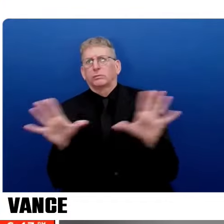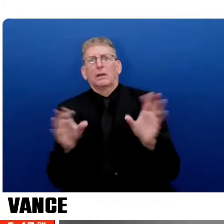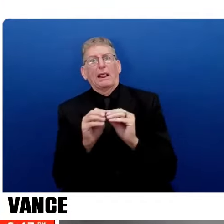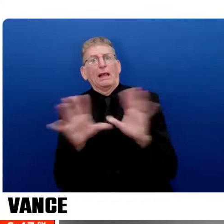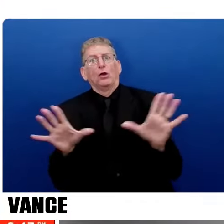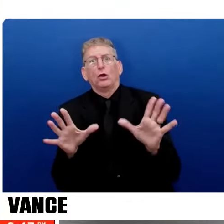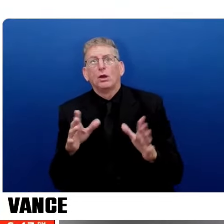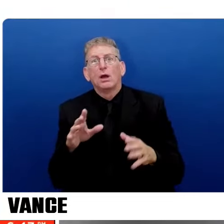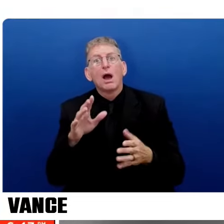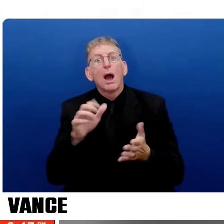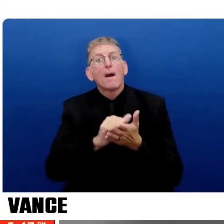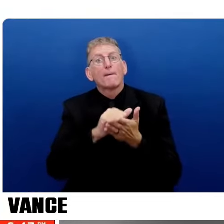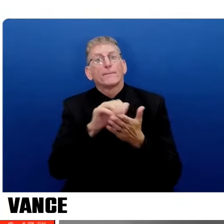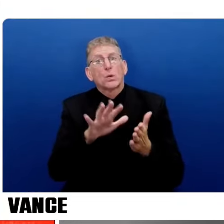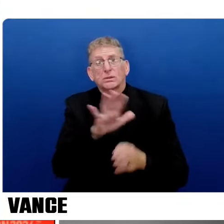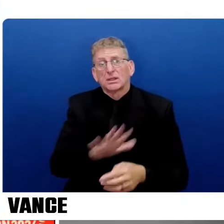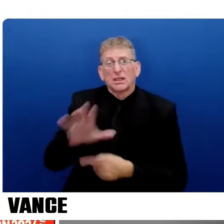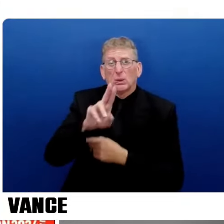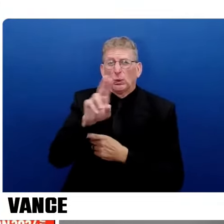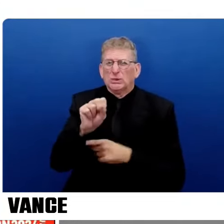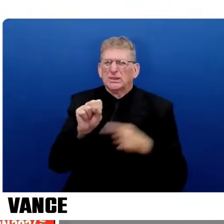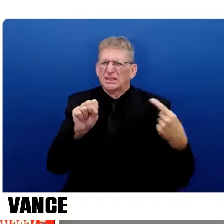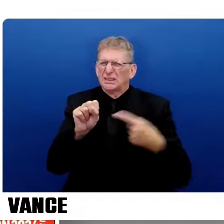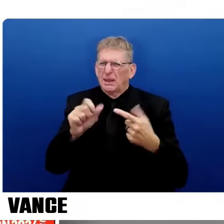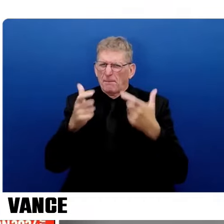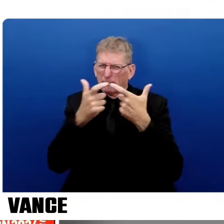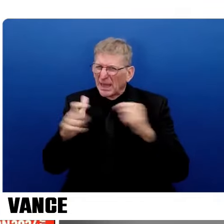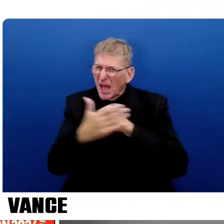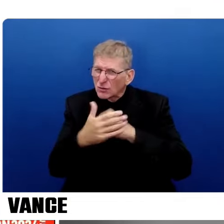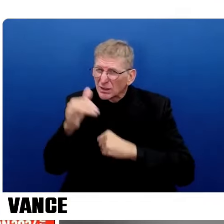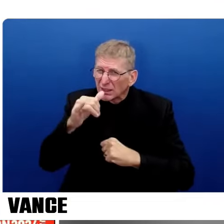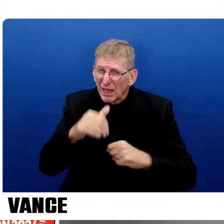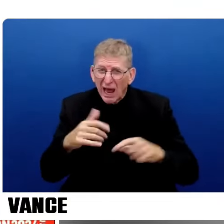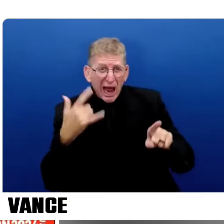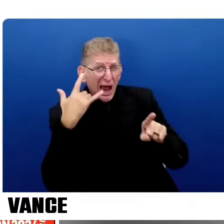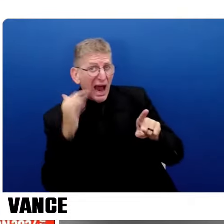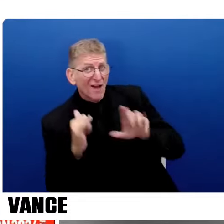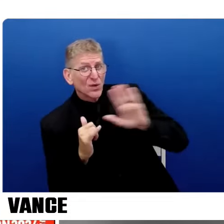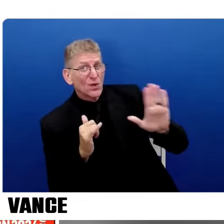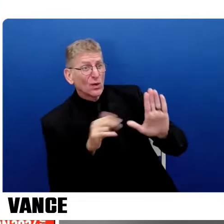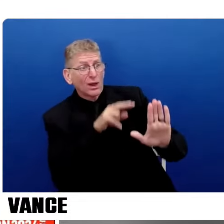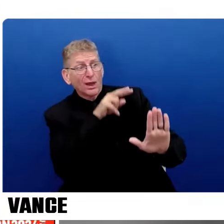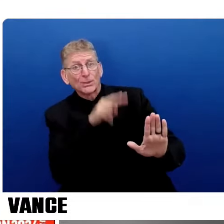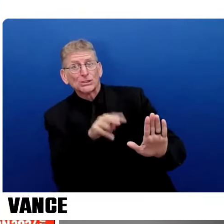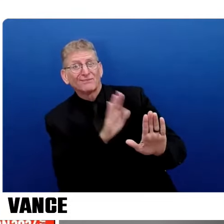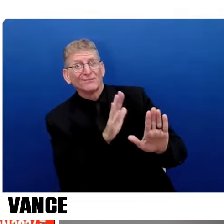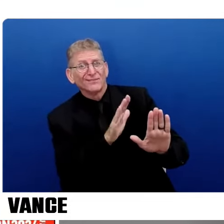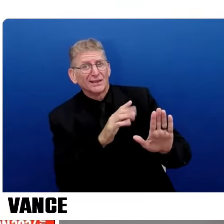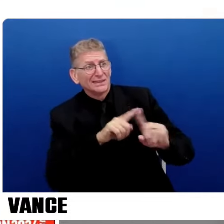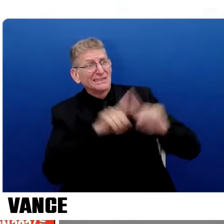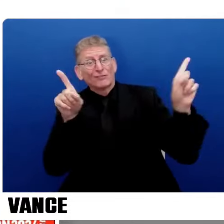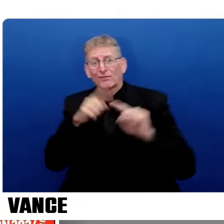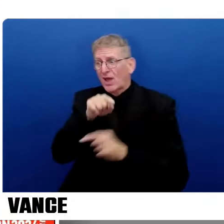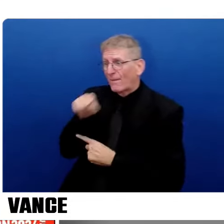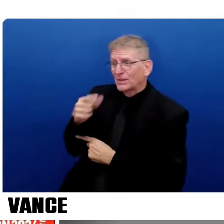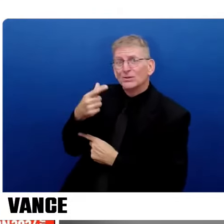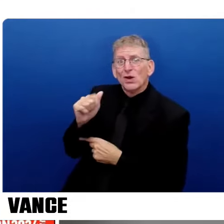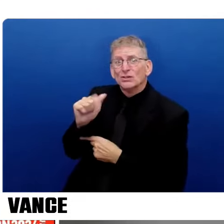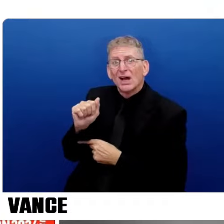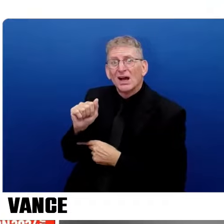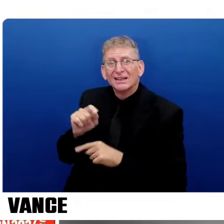different viewpoint on this than Georgia. Georgia has a different viewpoint from Arizona. And the proper way to handle this, as messy as